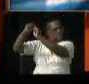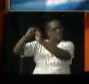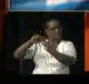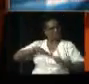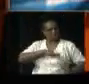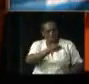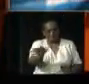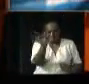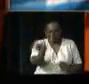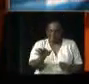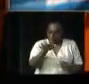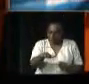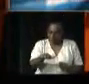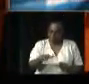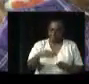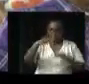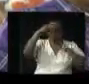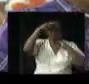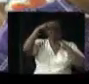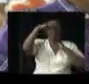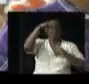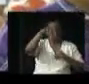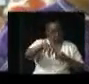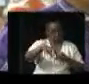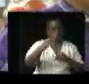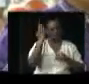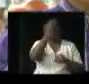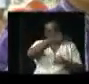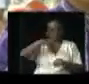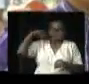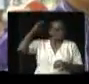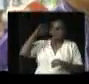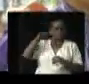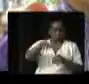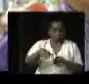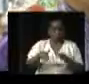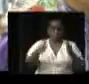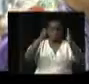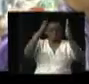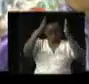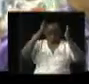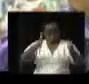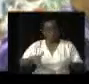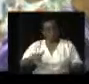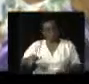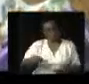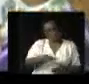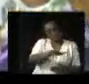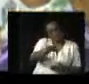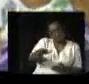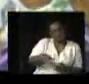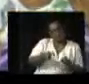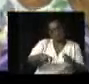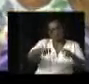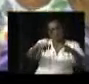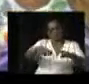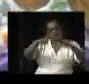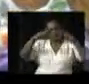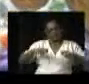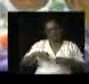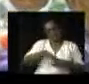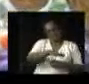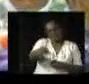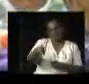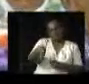in the capital of Suriname. The monument will stand near the independent square. The artist, Erwin de Vries,